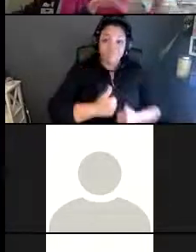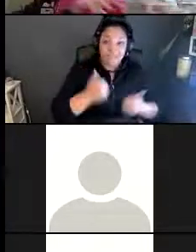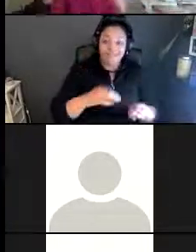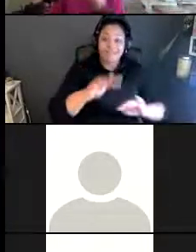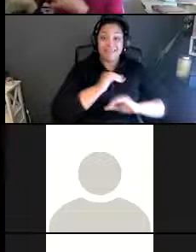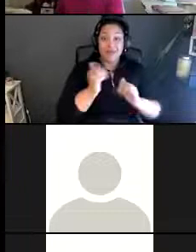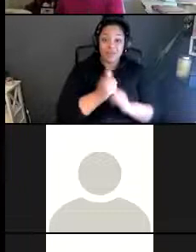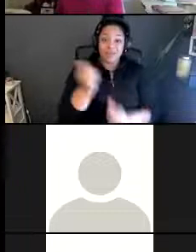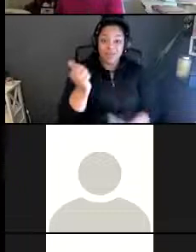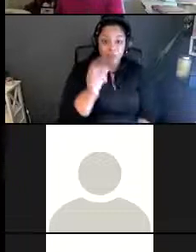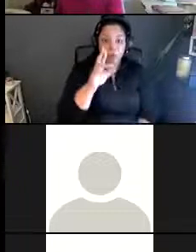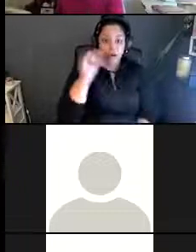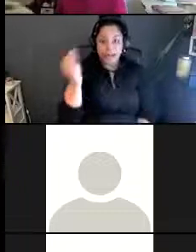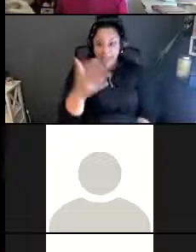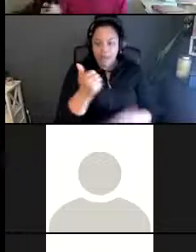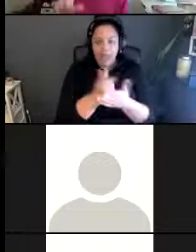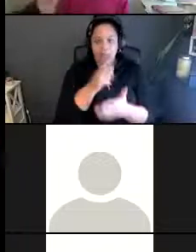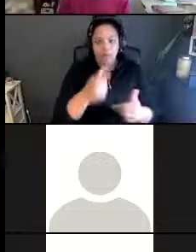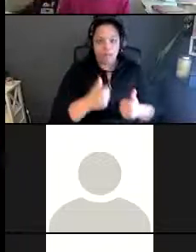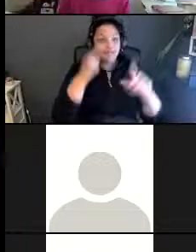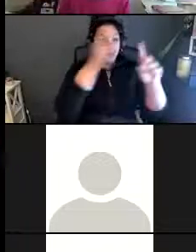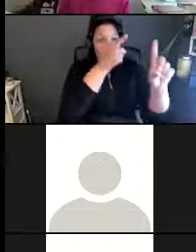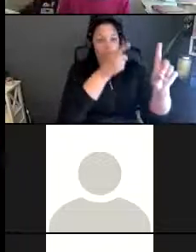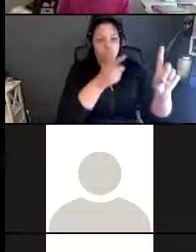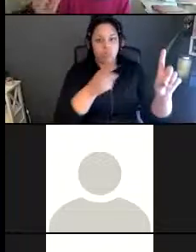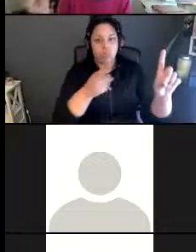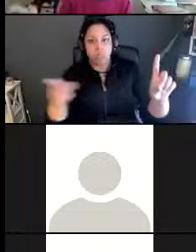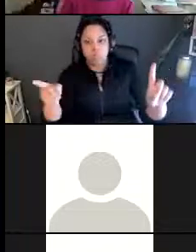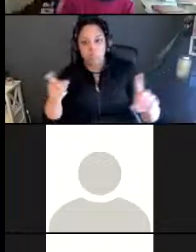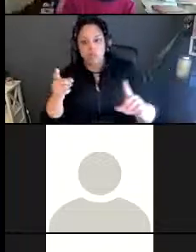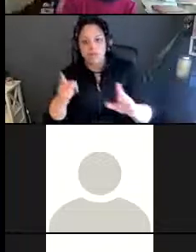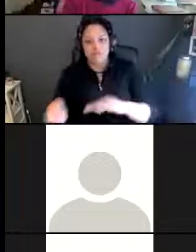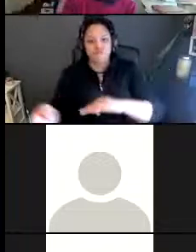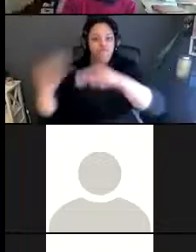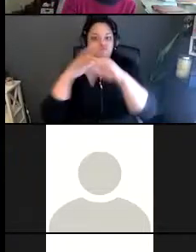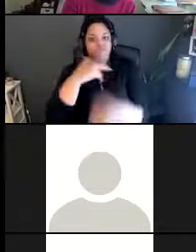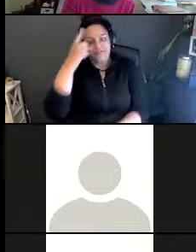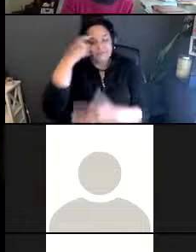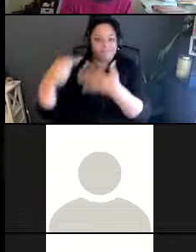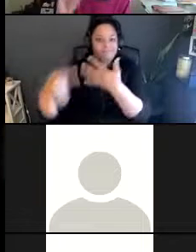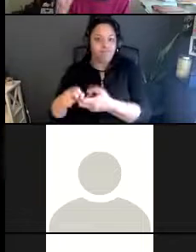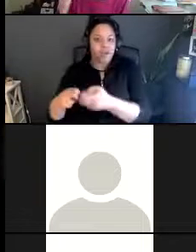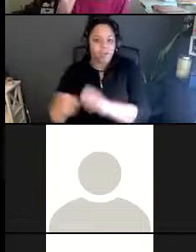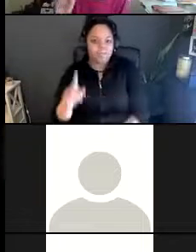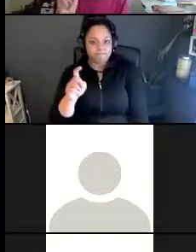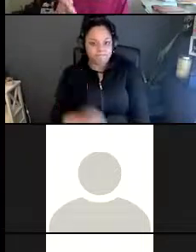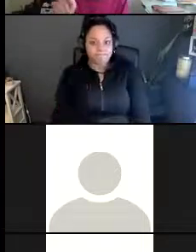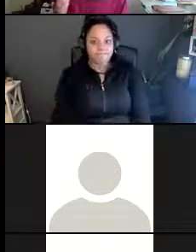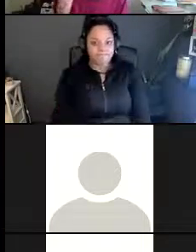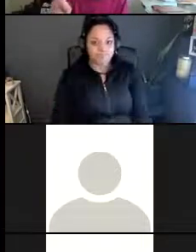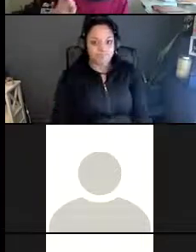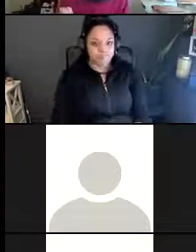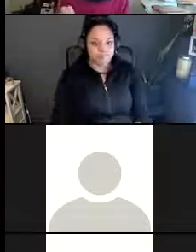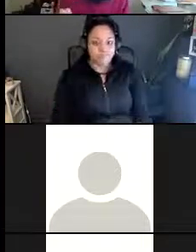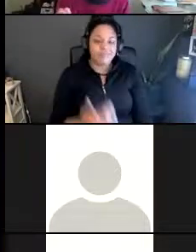or whether it's detracting from that and increasing your risk for these other problematic behaviors. Lots of work.